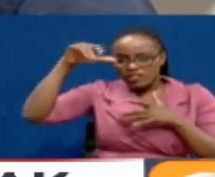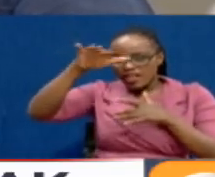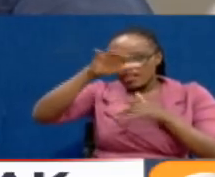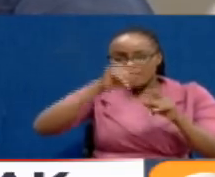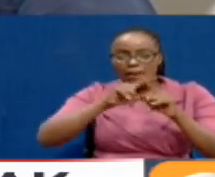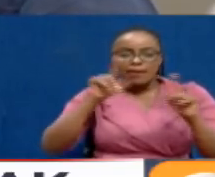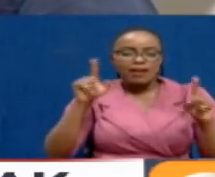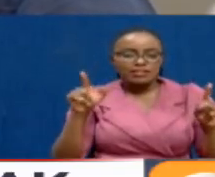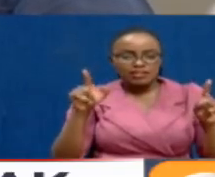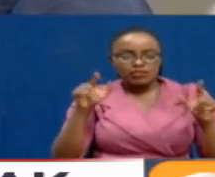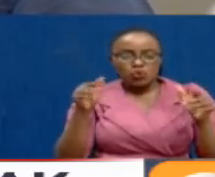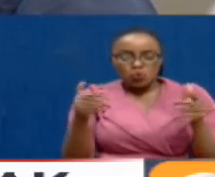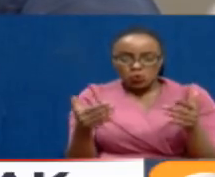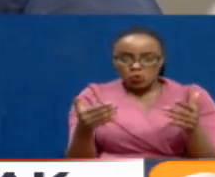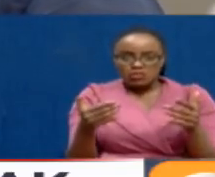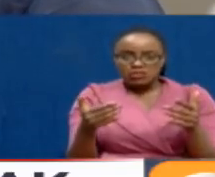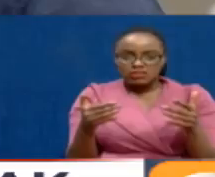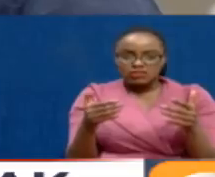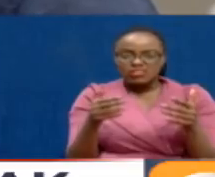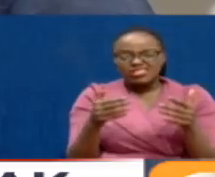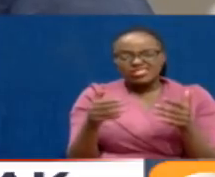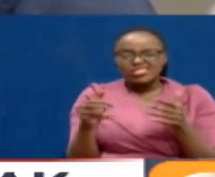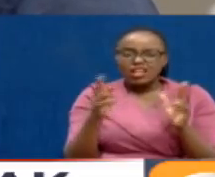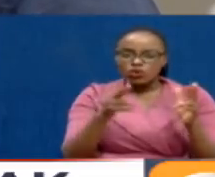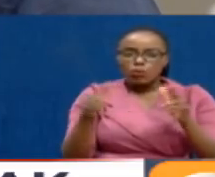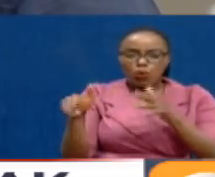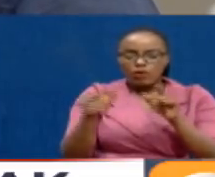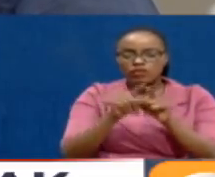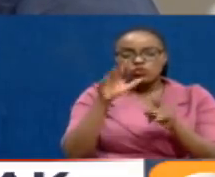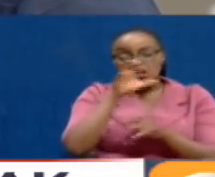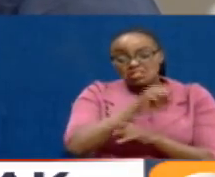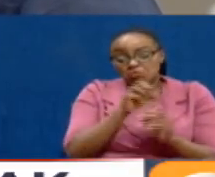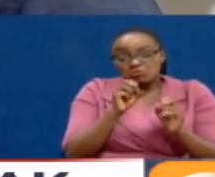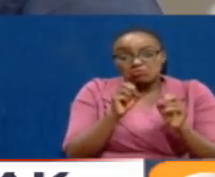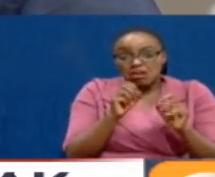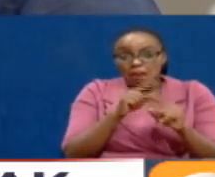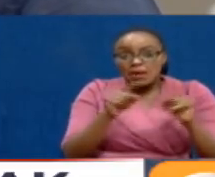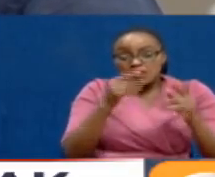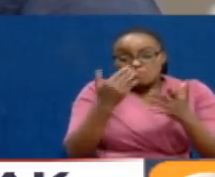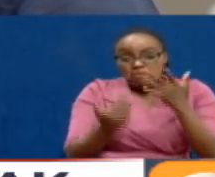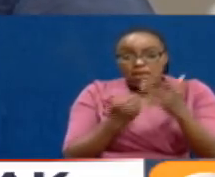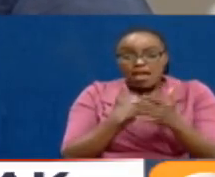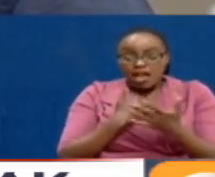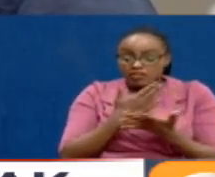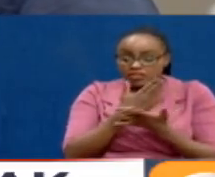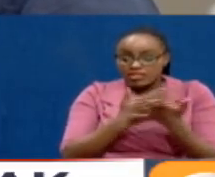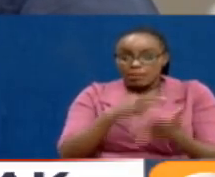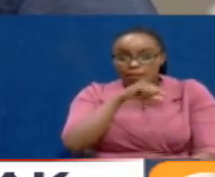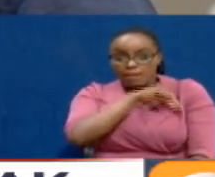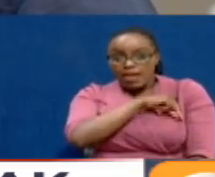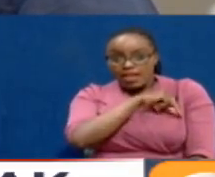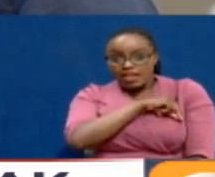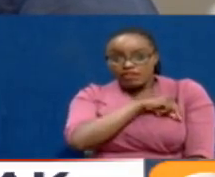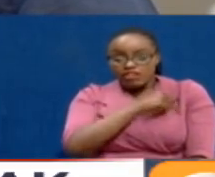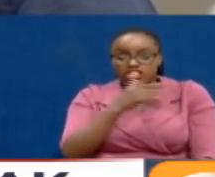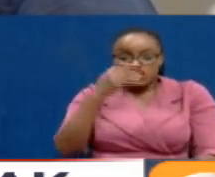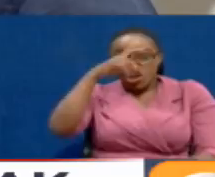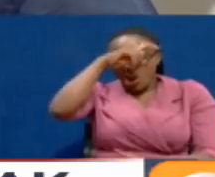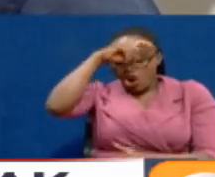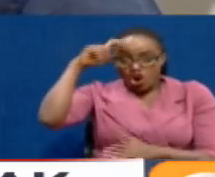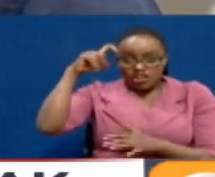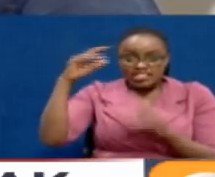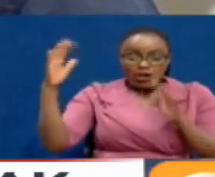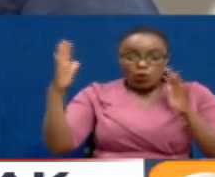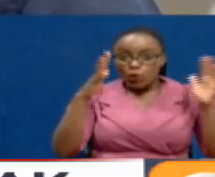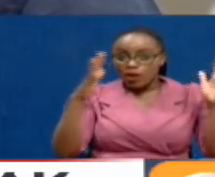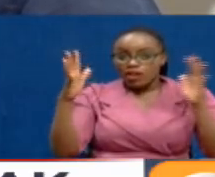a likely or a logical assumption to make that there may be some benefit being in a hot climate, although it